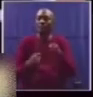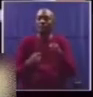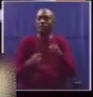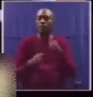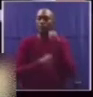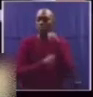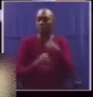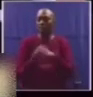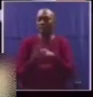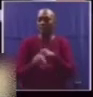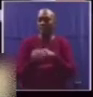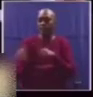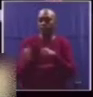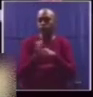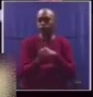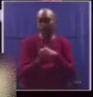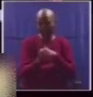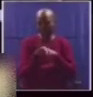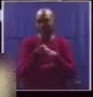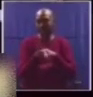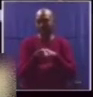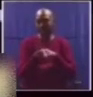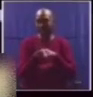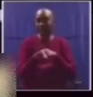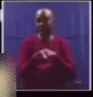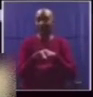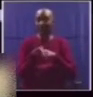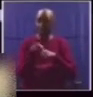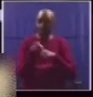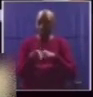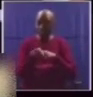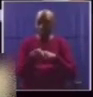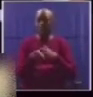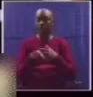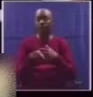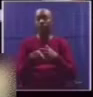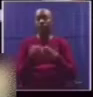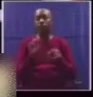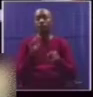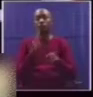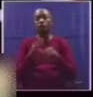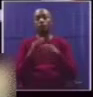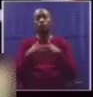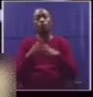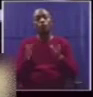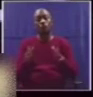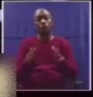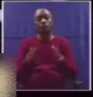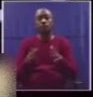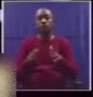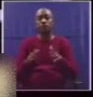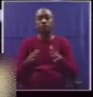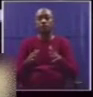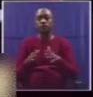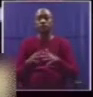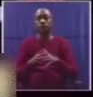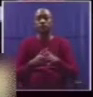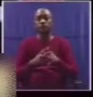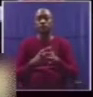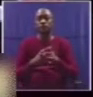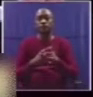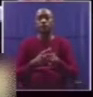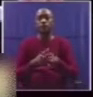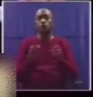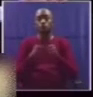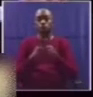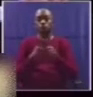been appointed. This will open the doorway to undue